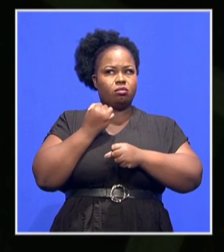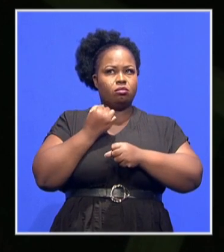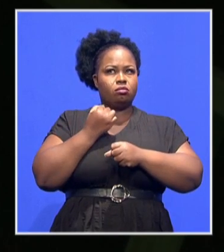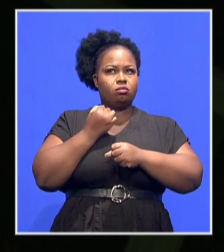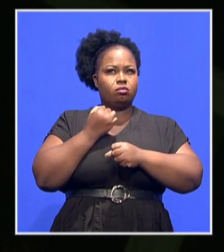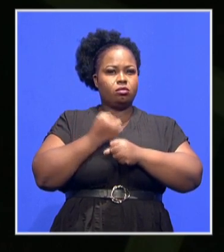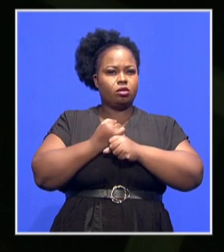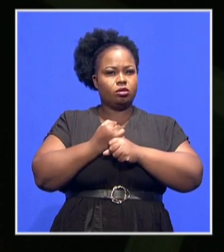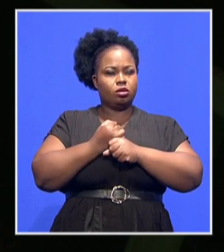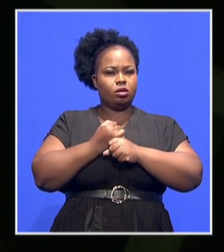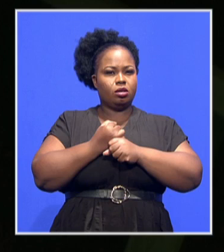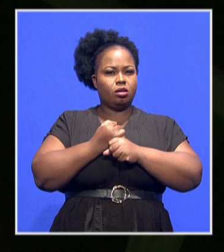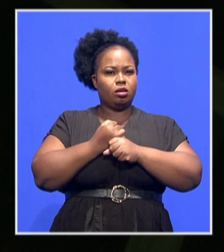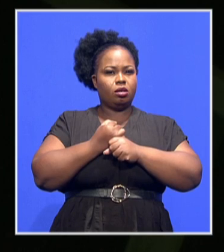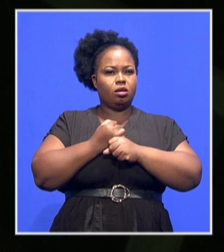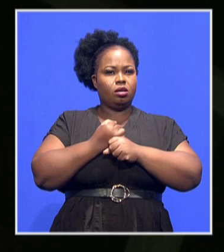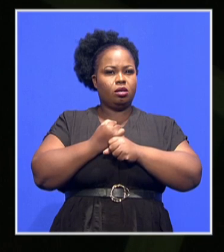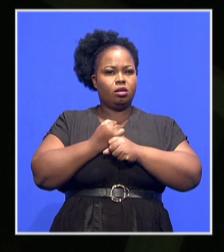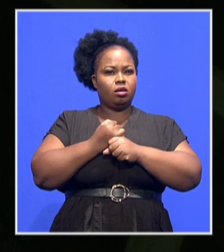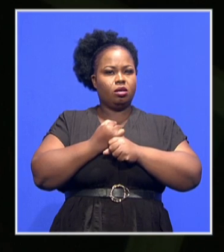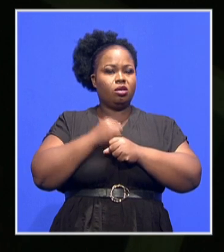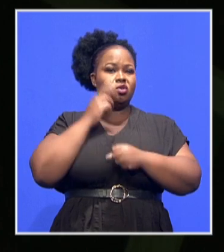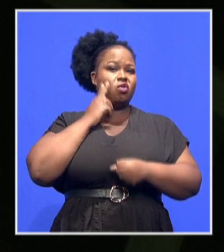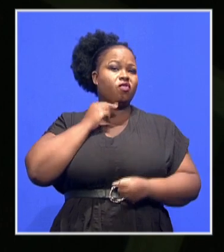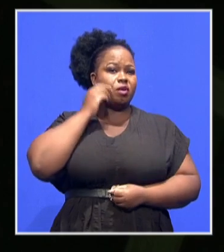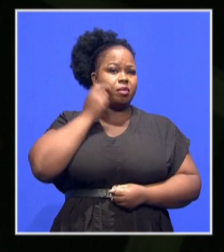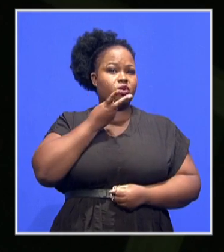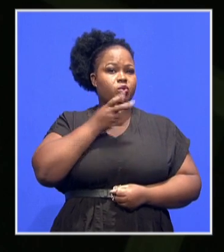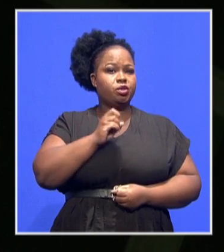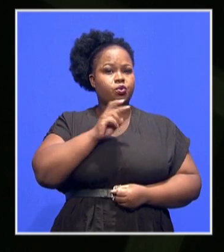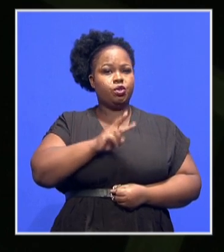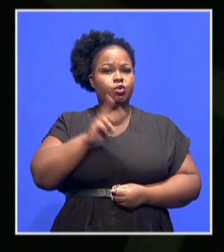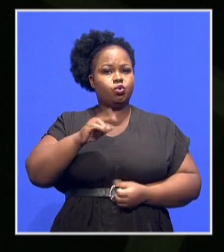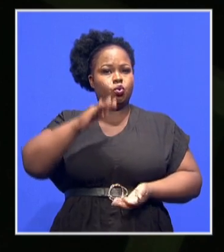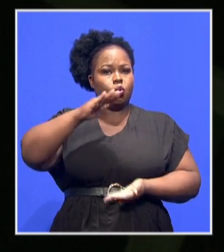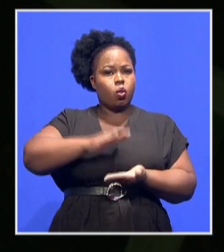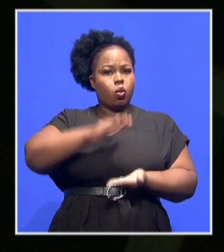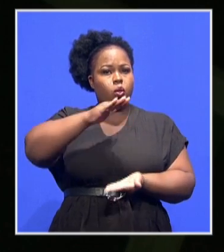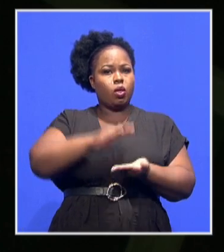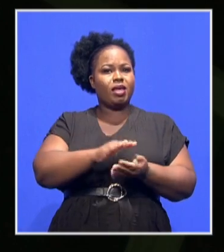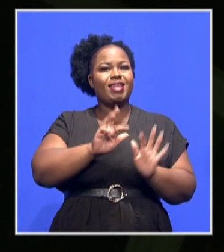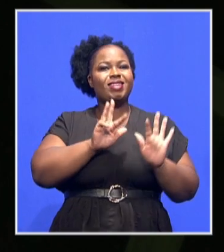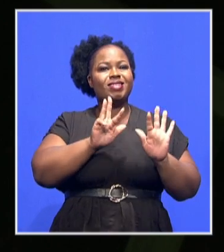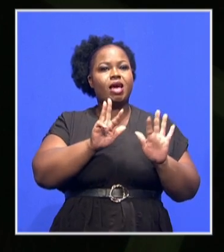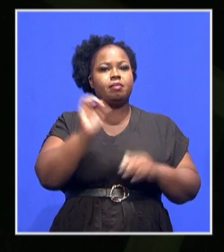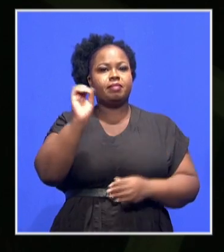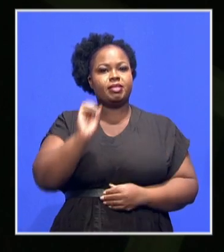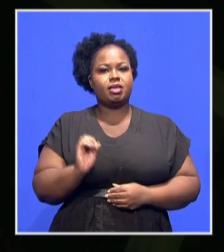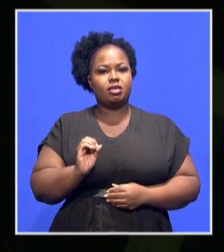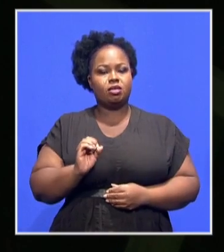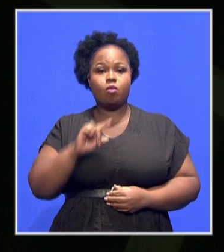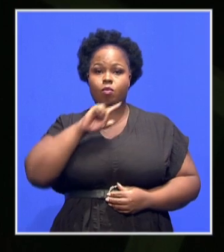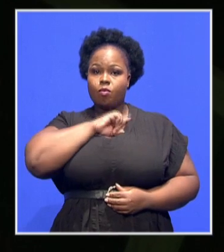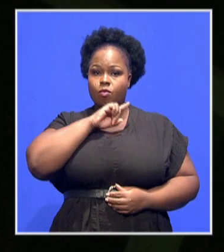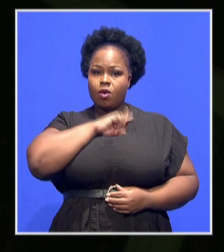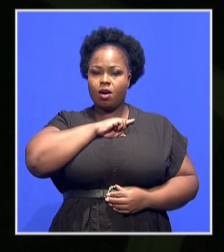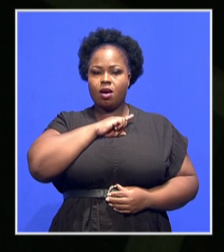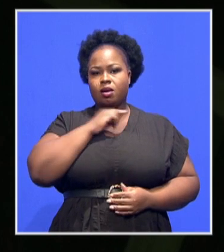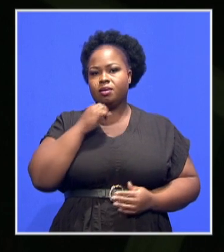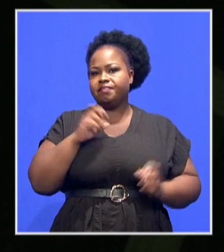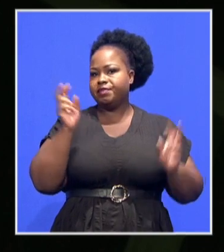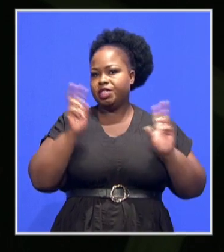per year on year in November 2022, largely due to electricity